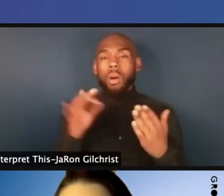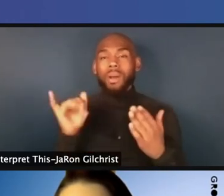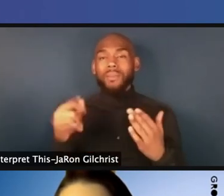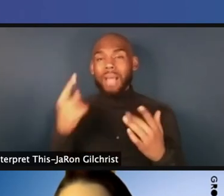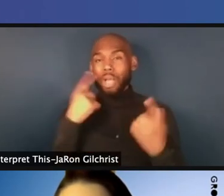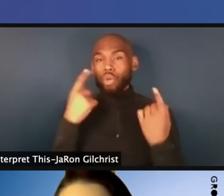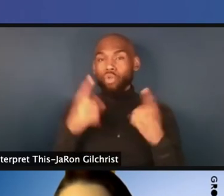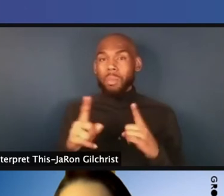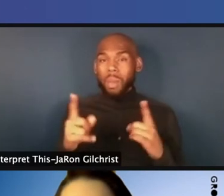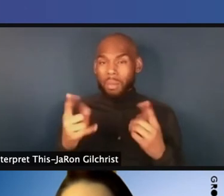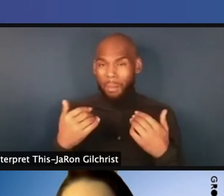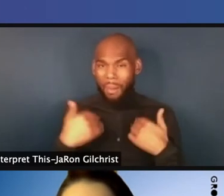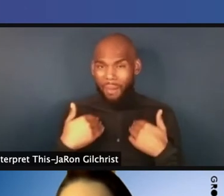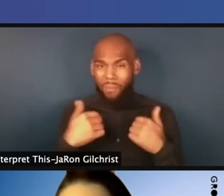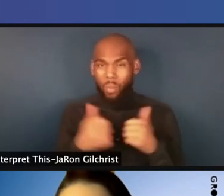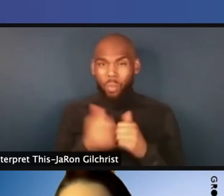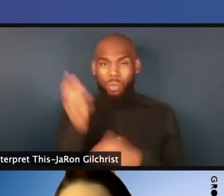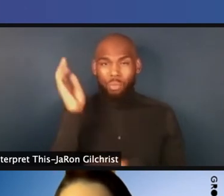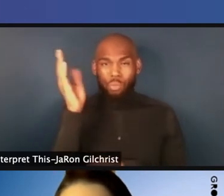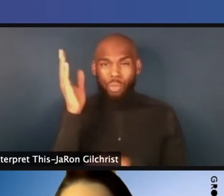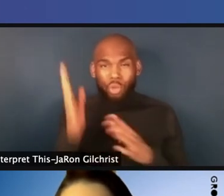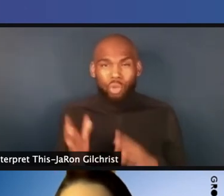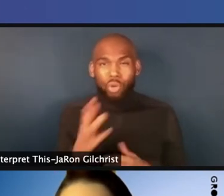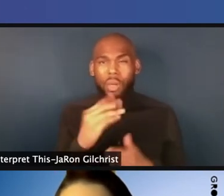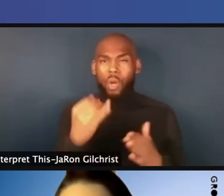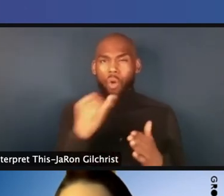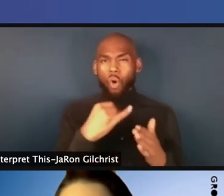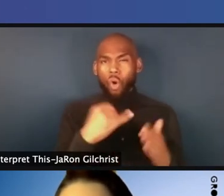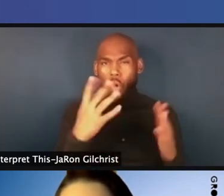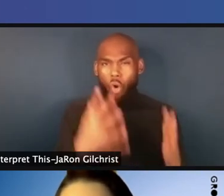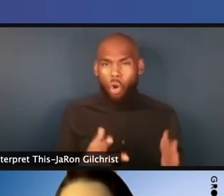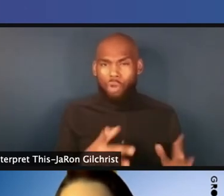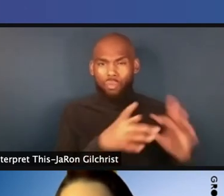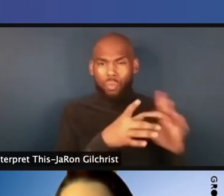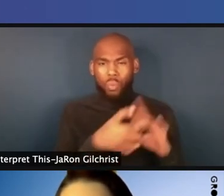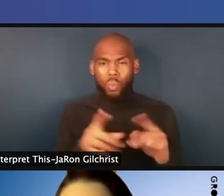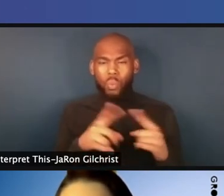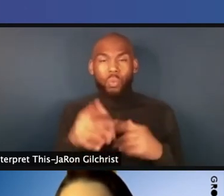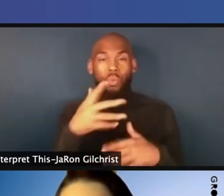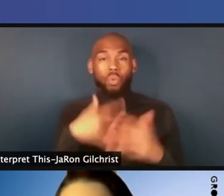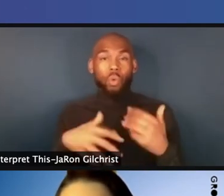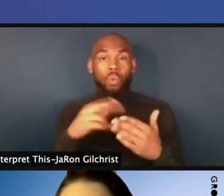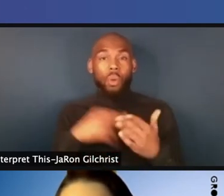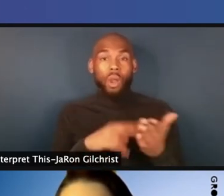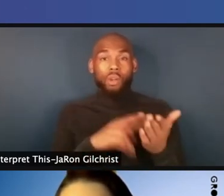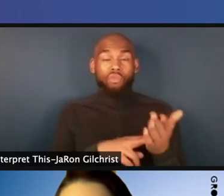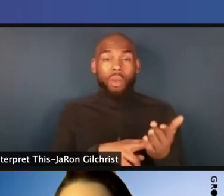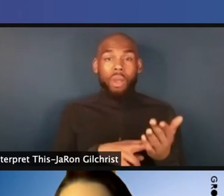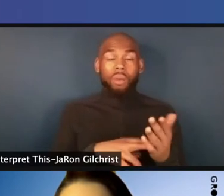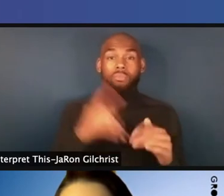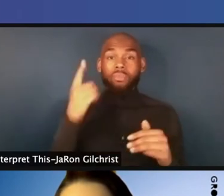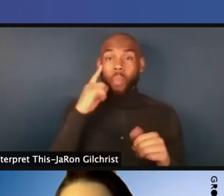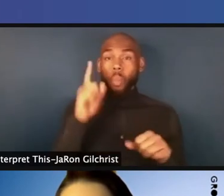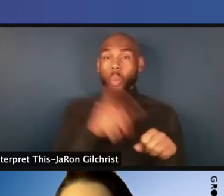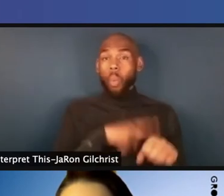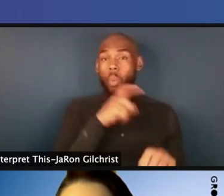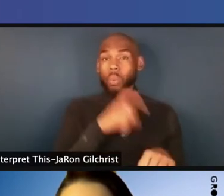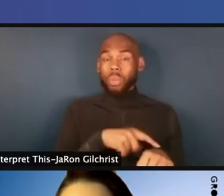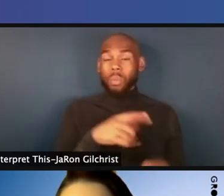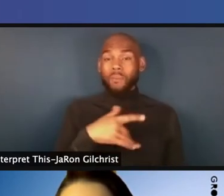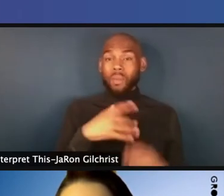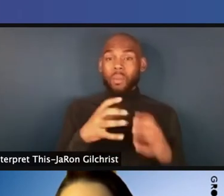with presenters? What is part of the agreement I'm having with artists in terms of that social contract? I mean, for a long time, you know, I feel like a lot